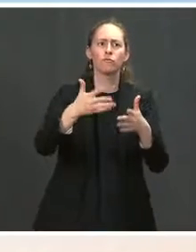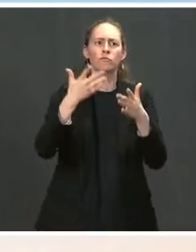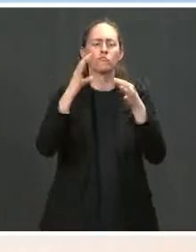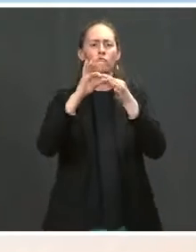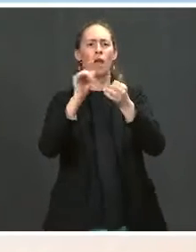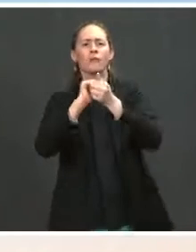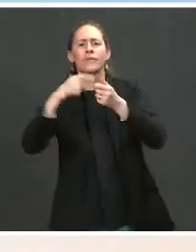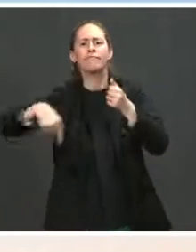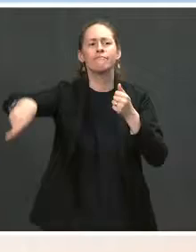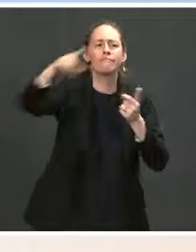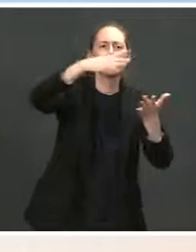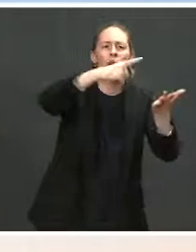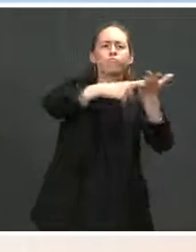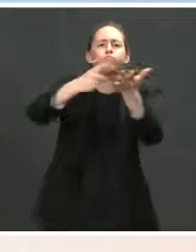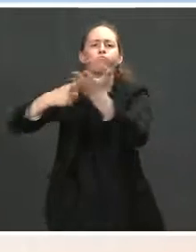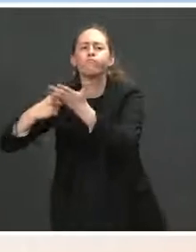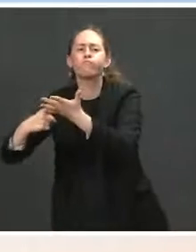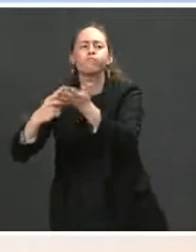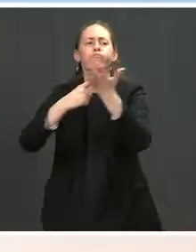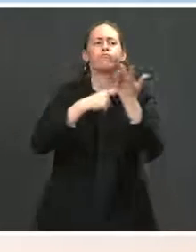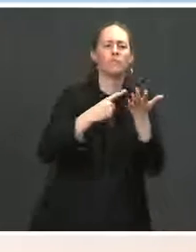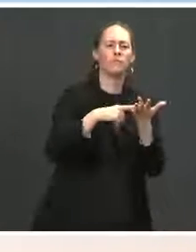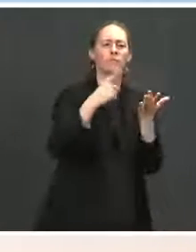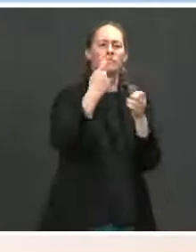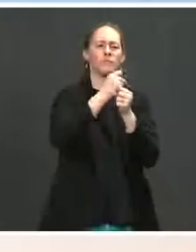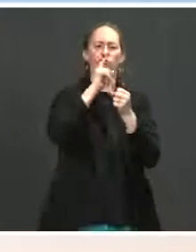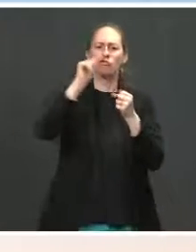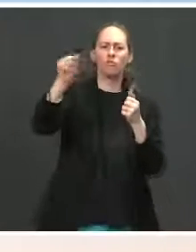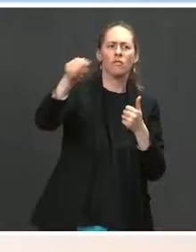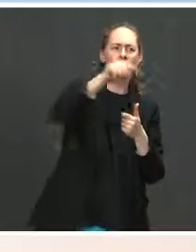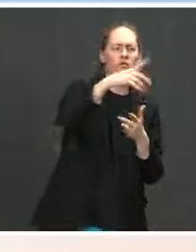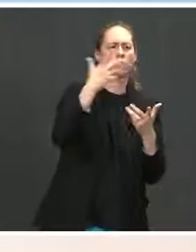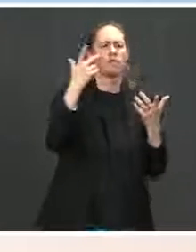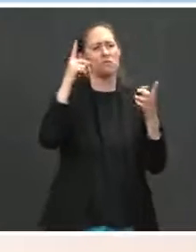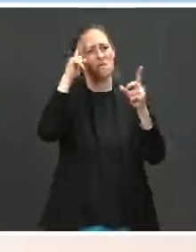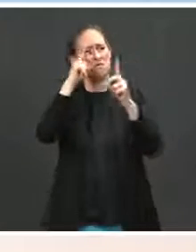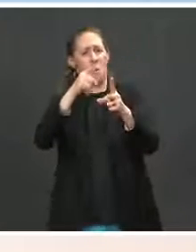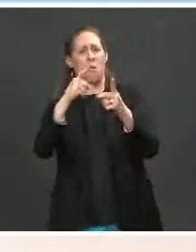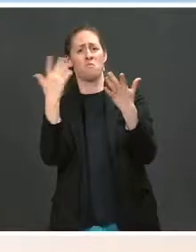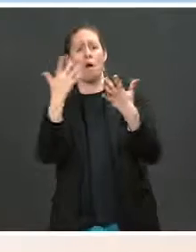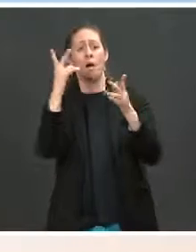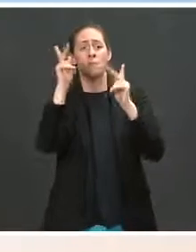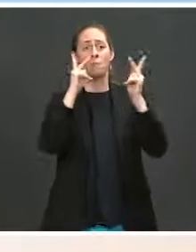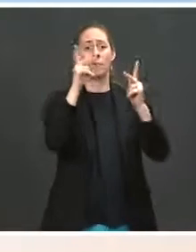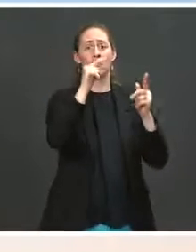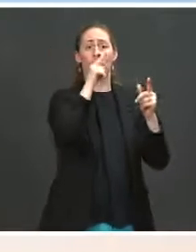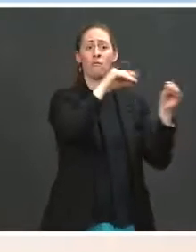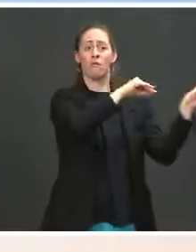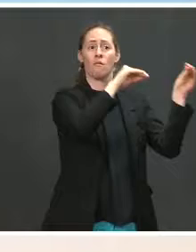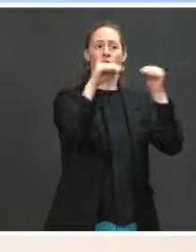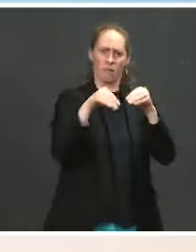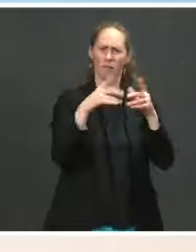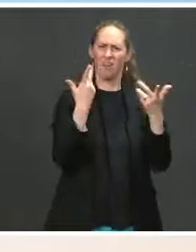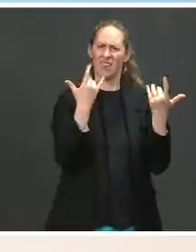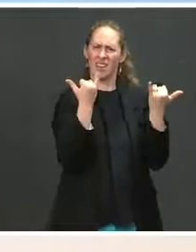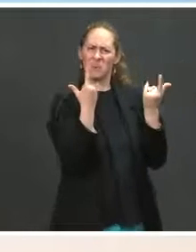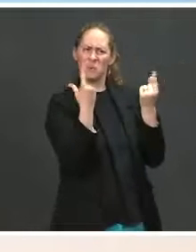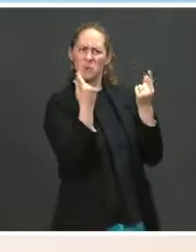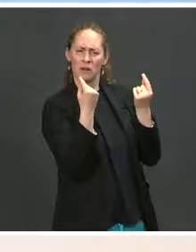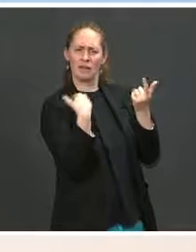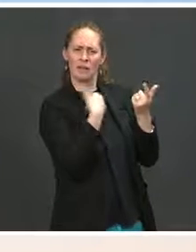these countries to ensure that migration, I should say, irregular migration, was being addressed as more of a hemispheric